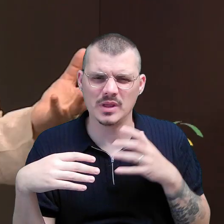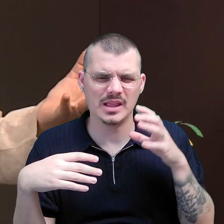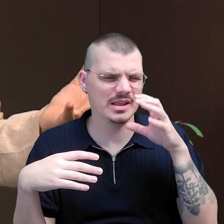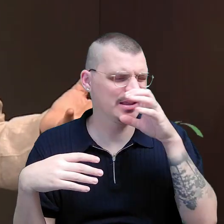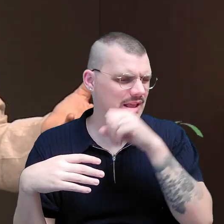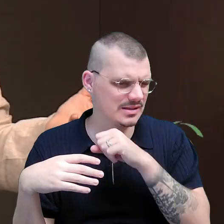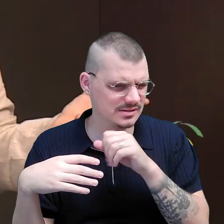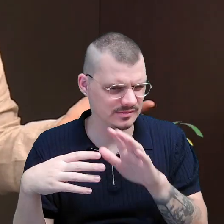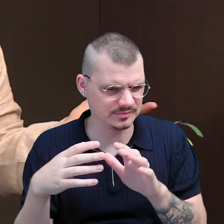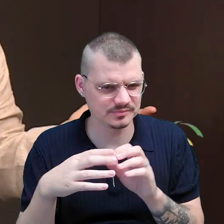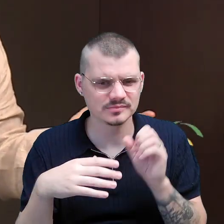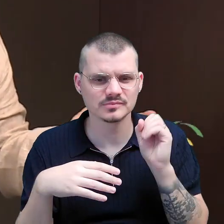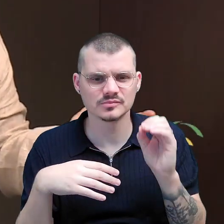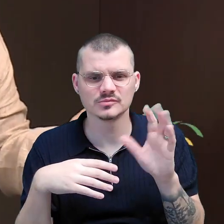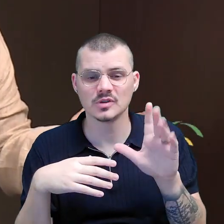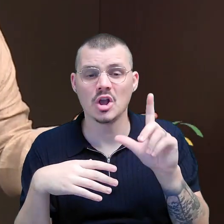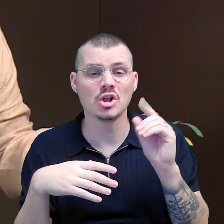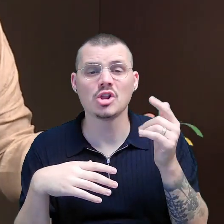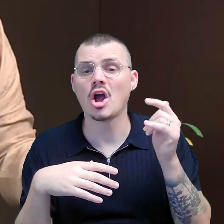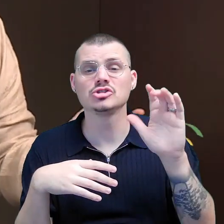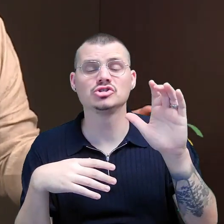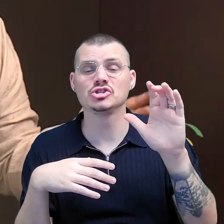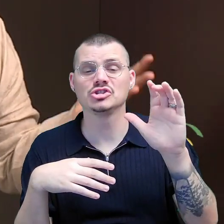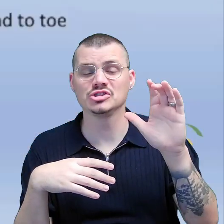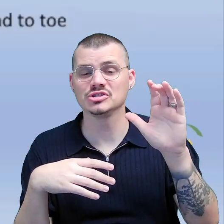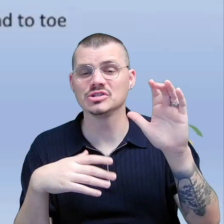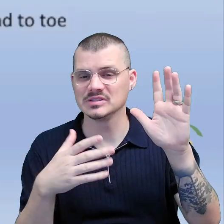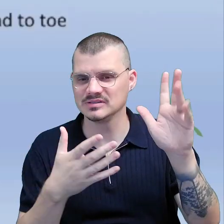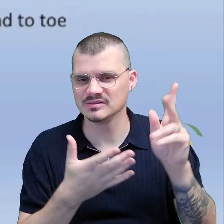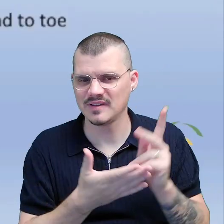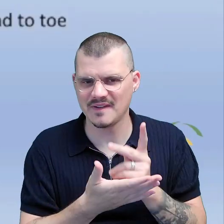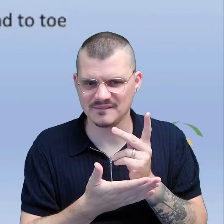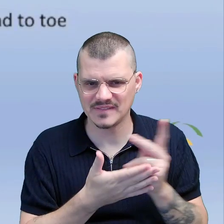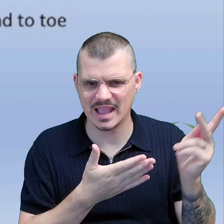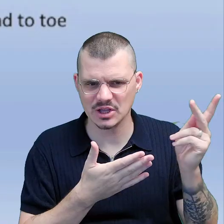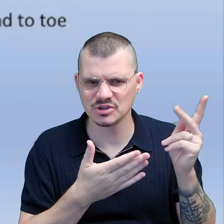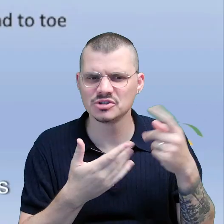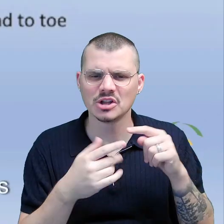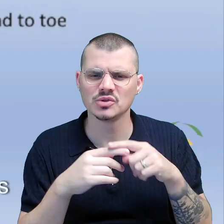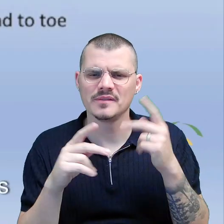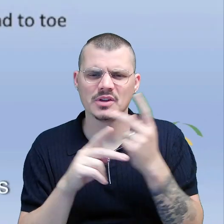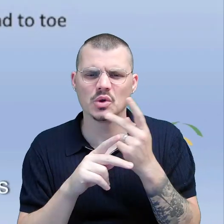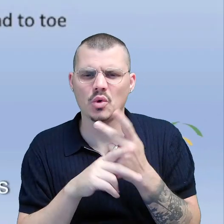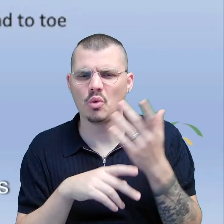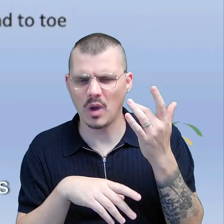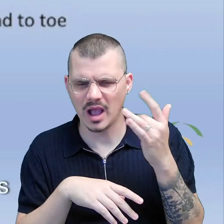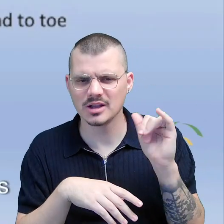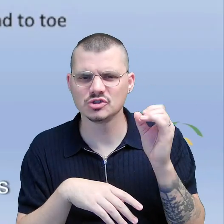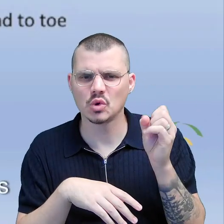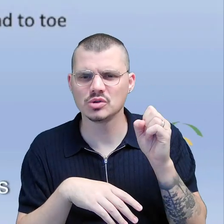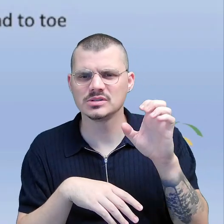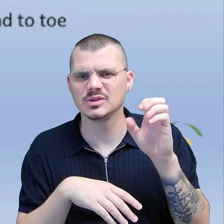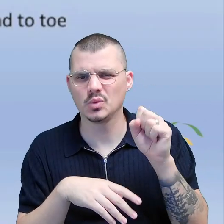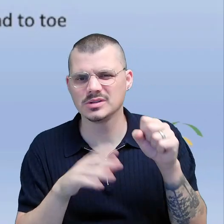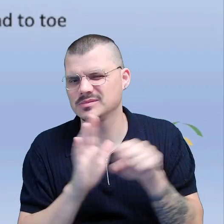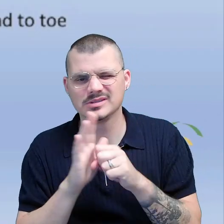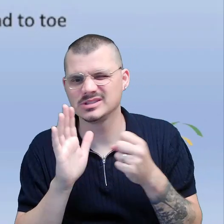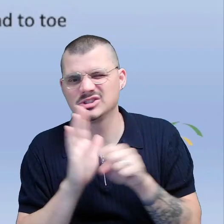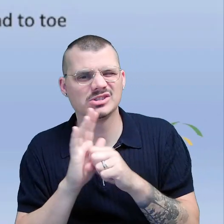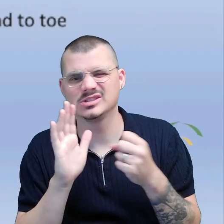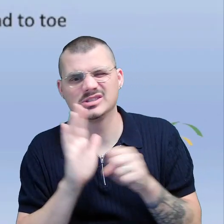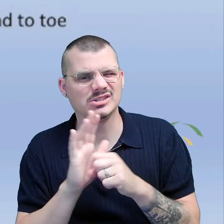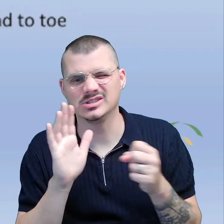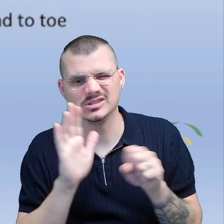At least that's what we guessed. So logic completely failed in us trying to figure out why Josie was doing this